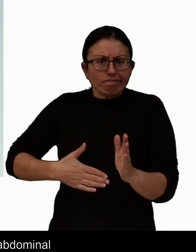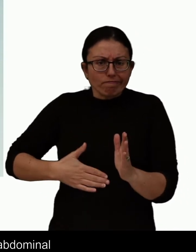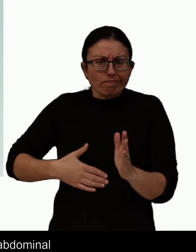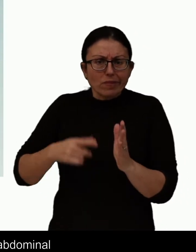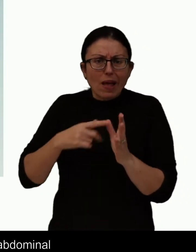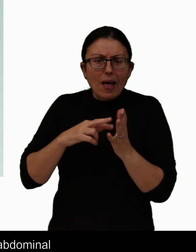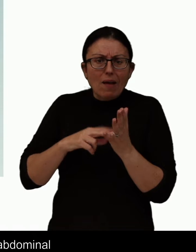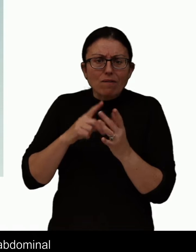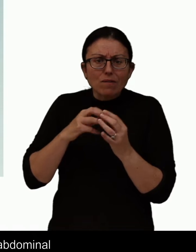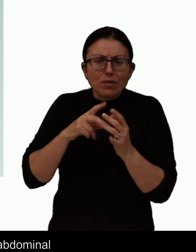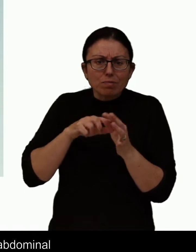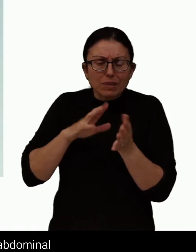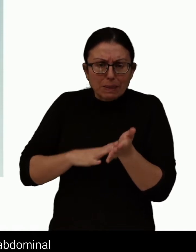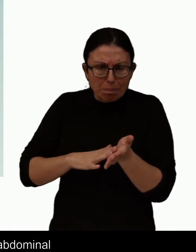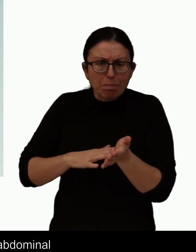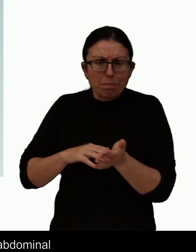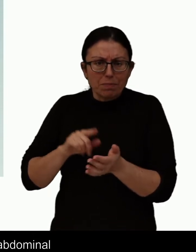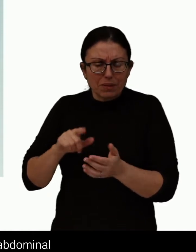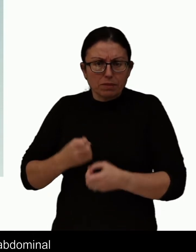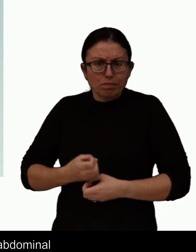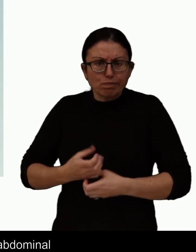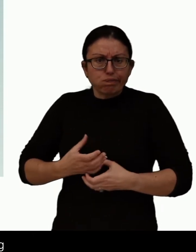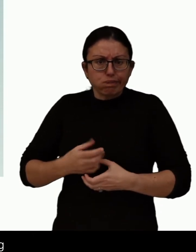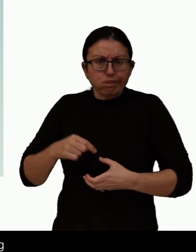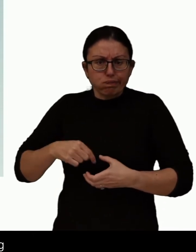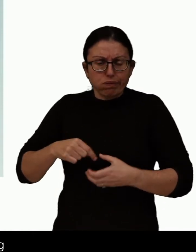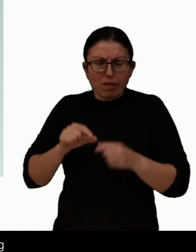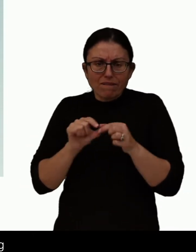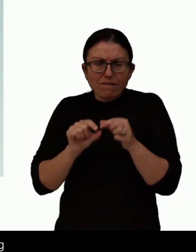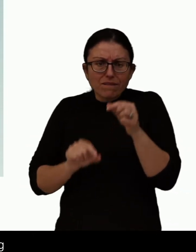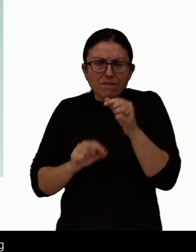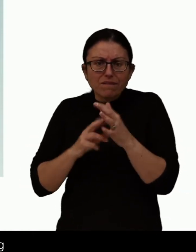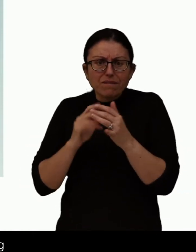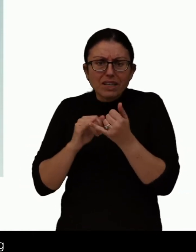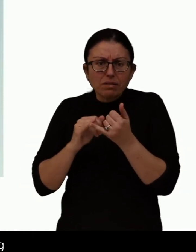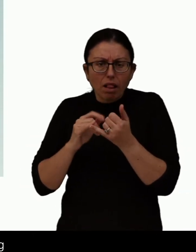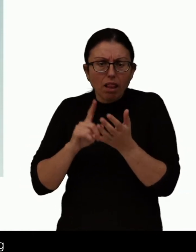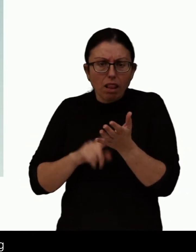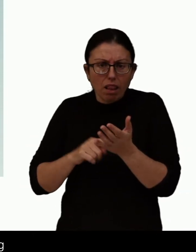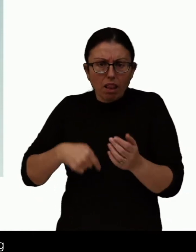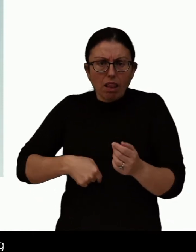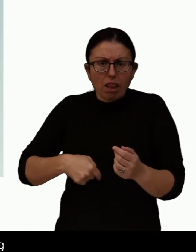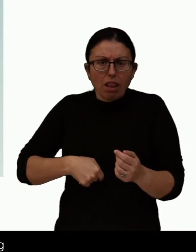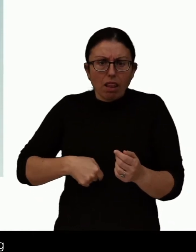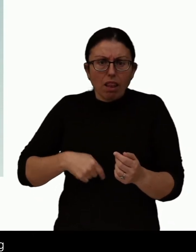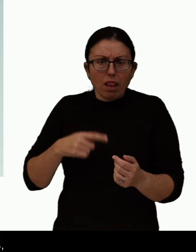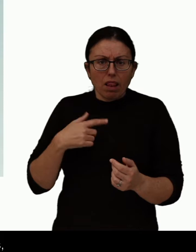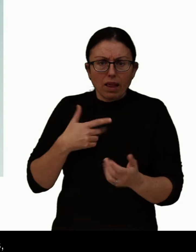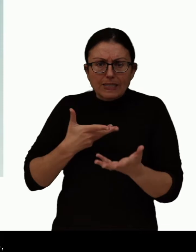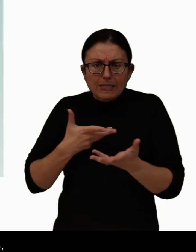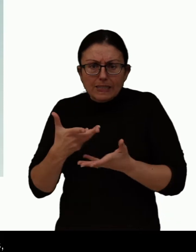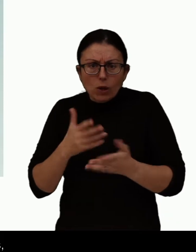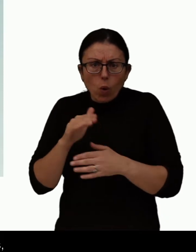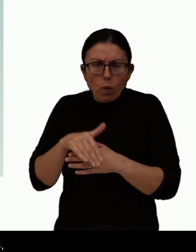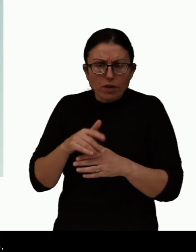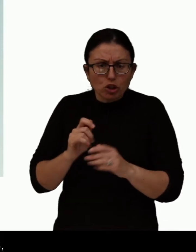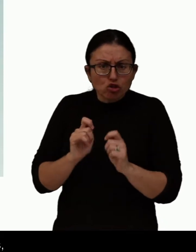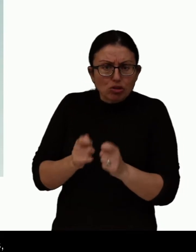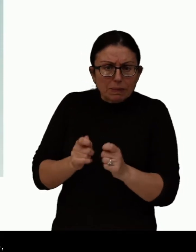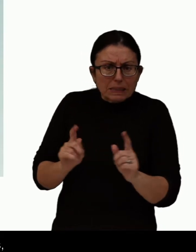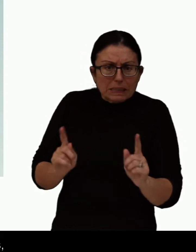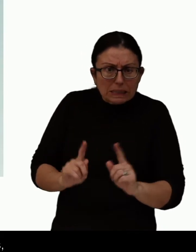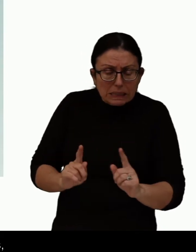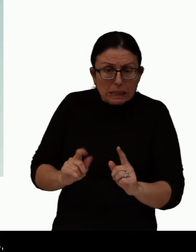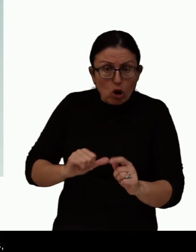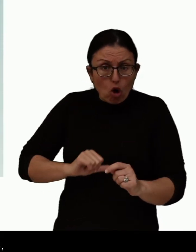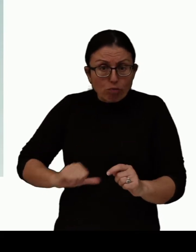abdominal aortic aneurysm, a large swelling in the main blood vessel in the tummy. Going forward, there's a few options for how we might treat this, including